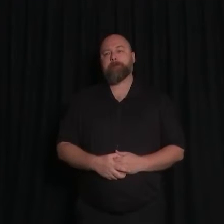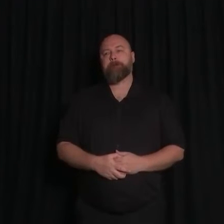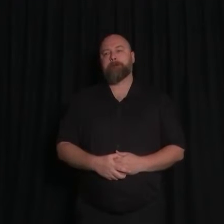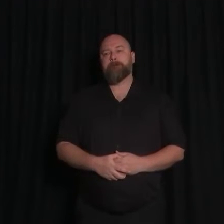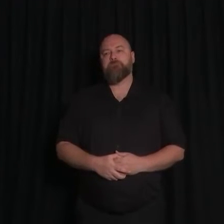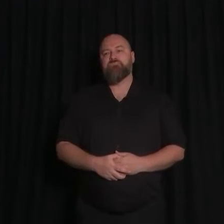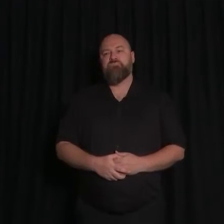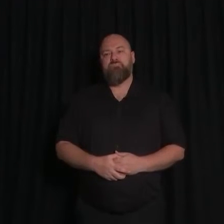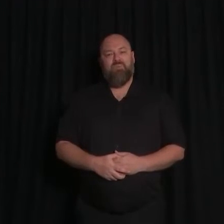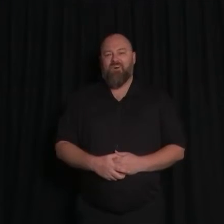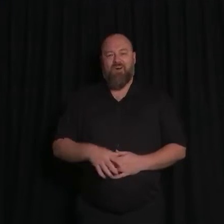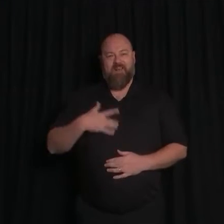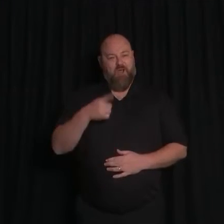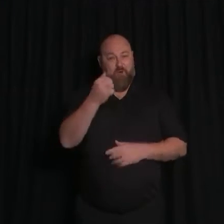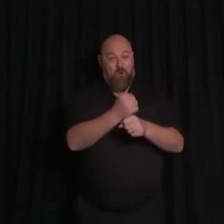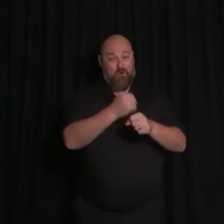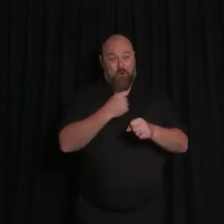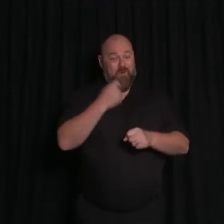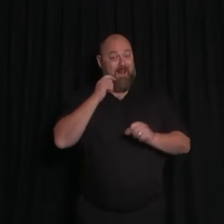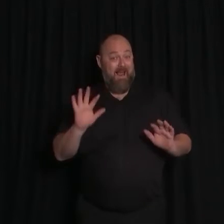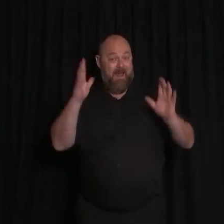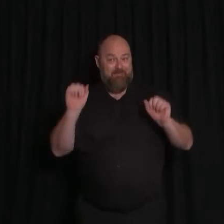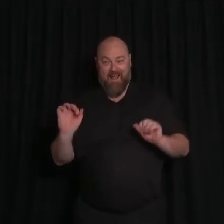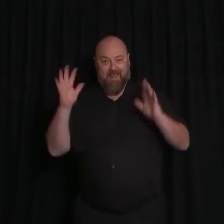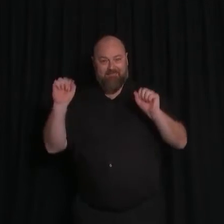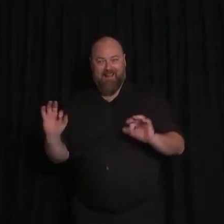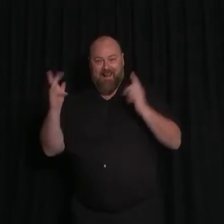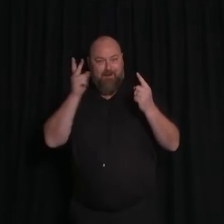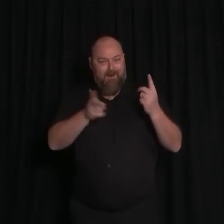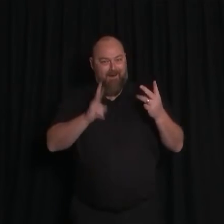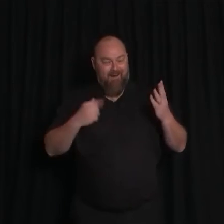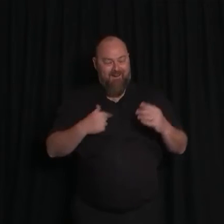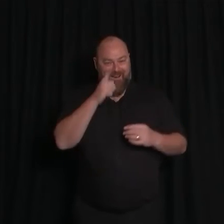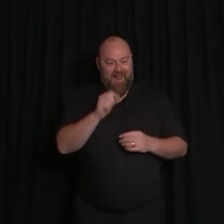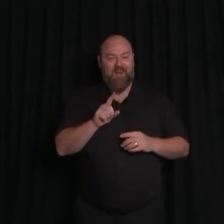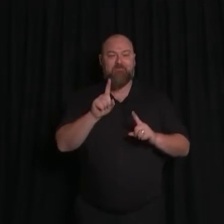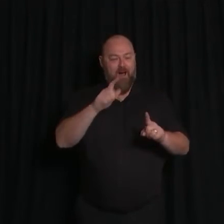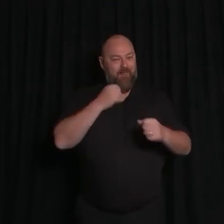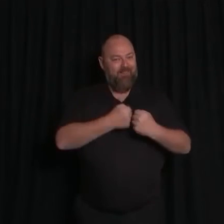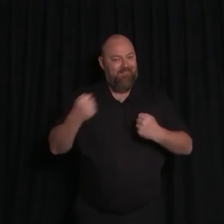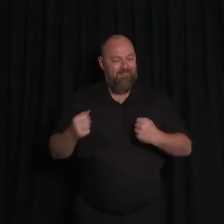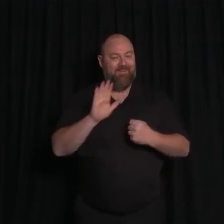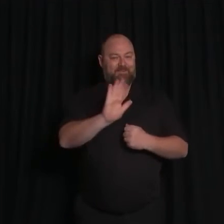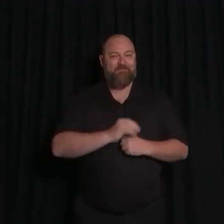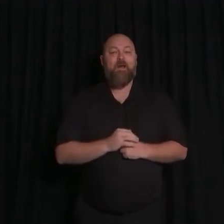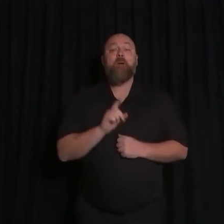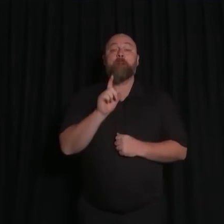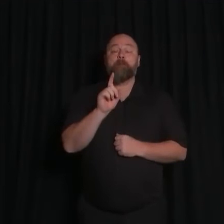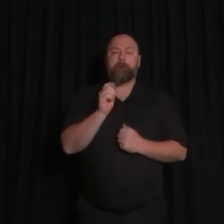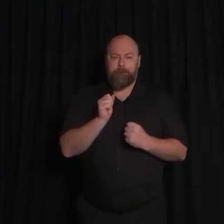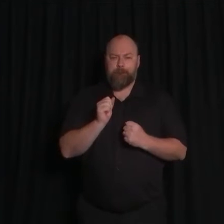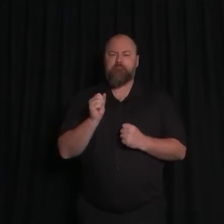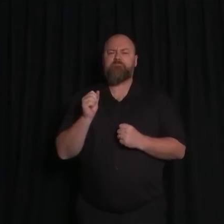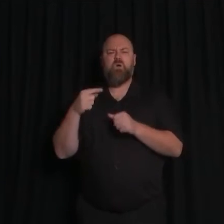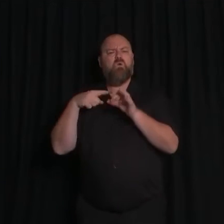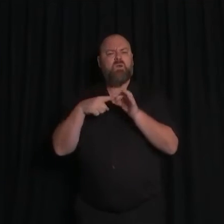I feel like we could clap at every sentence, but it might take a while. So many people have said your